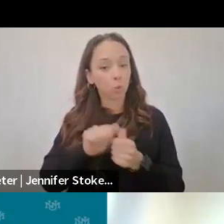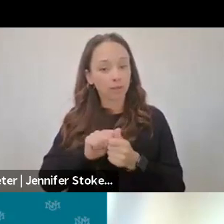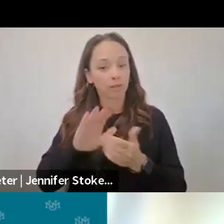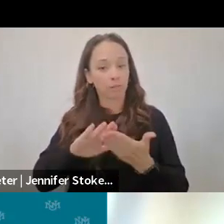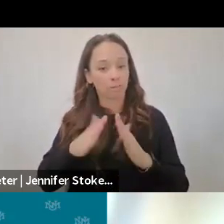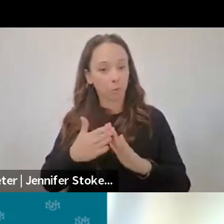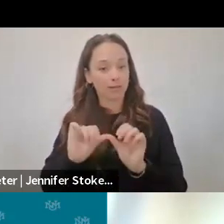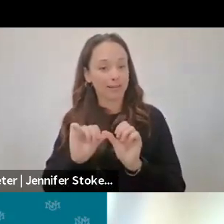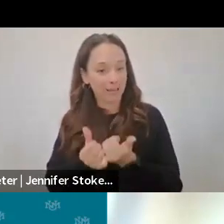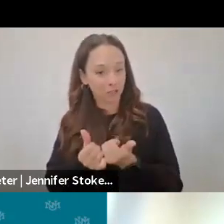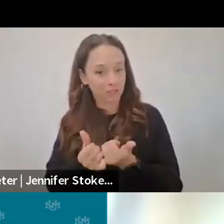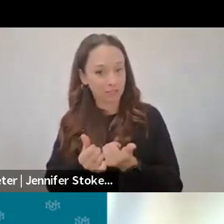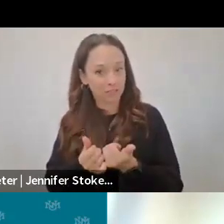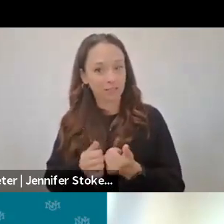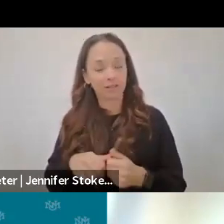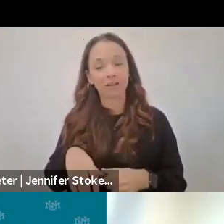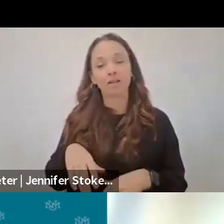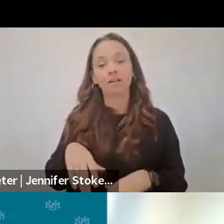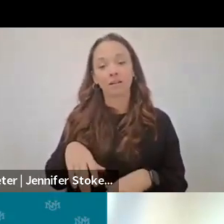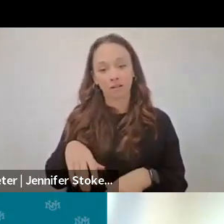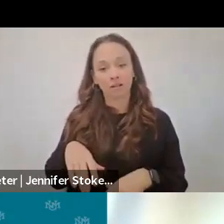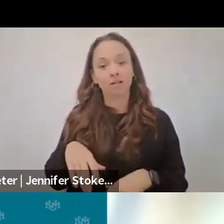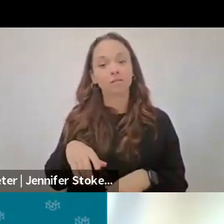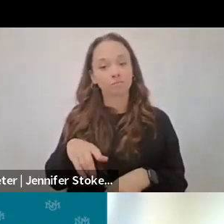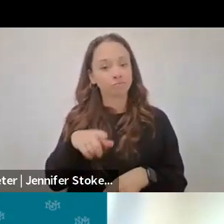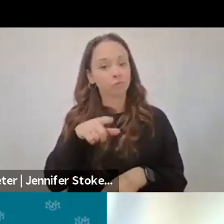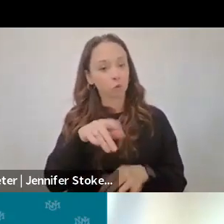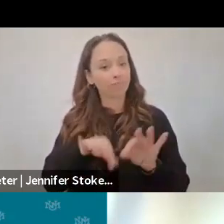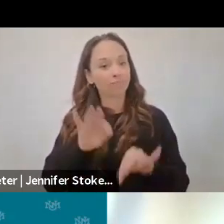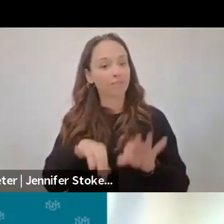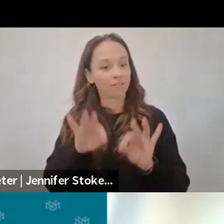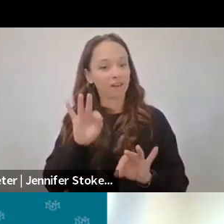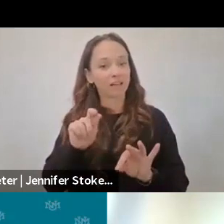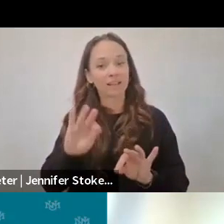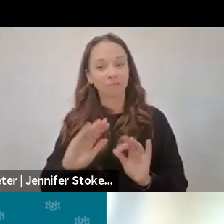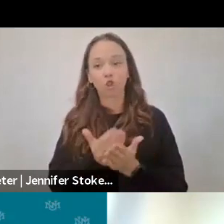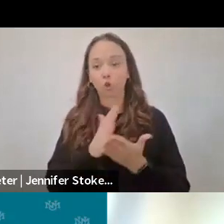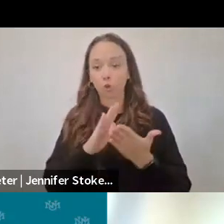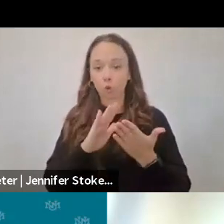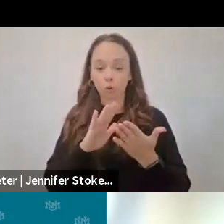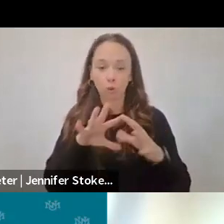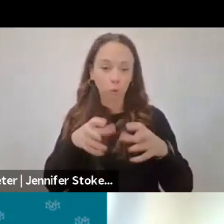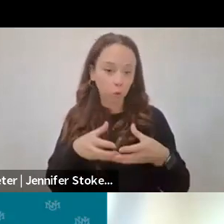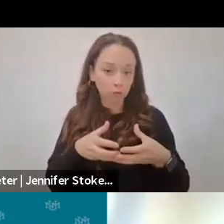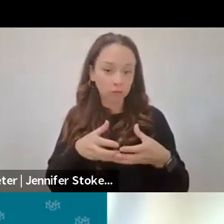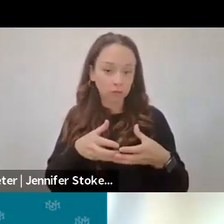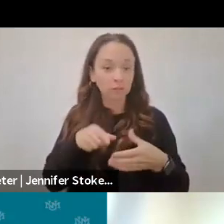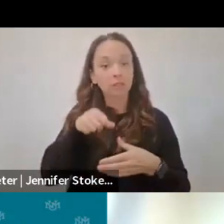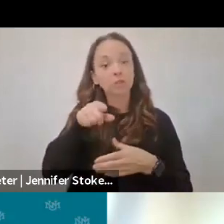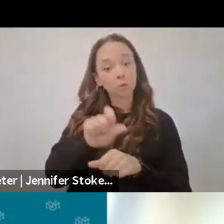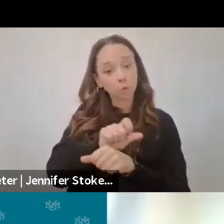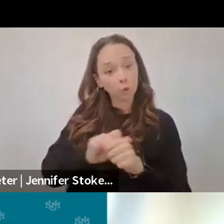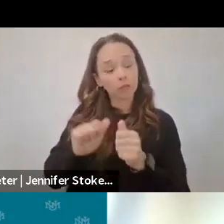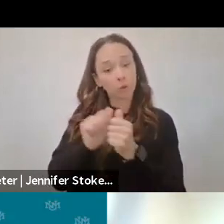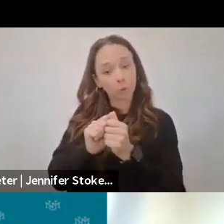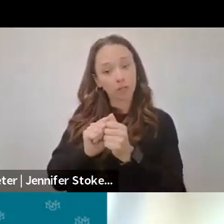community agencies, as did Elida, you can find out if there are new groups. If you're working with the Refugee and Resettlement Department of